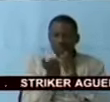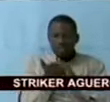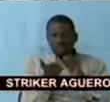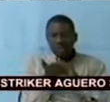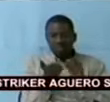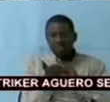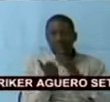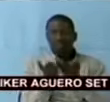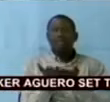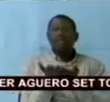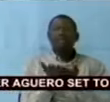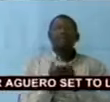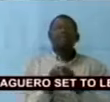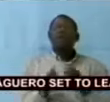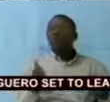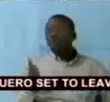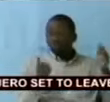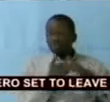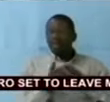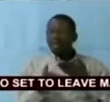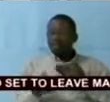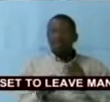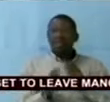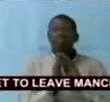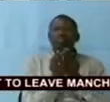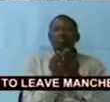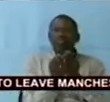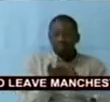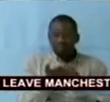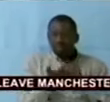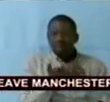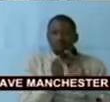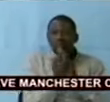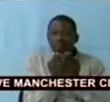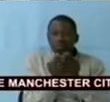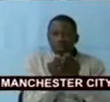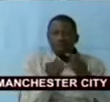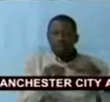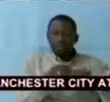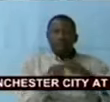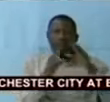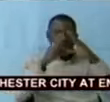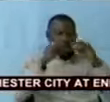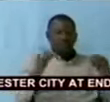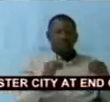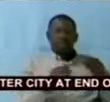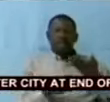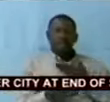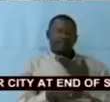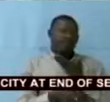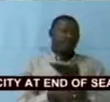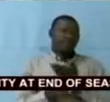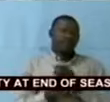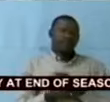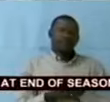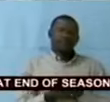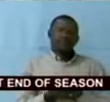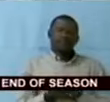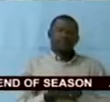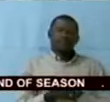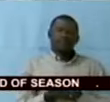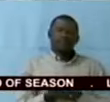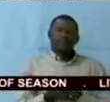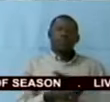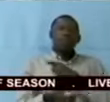I still have that diary with me in my office, where the accused person